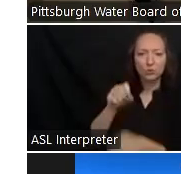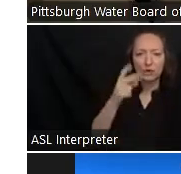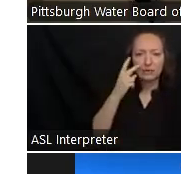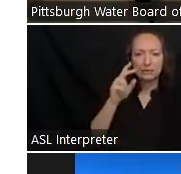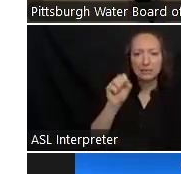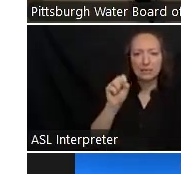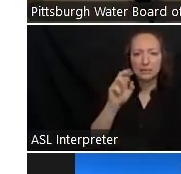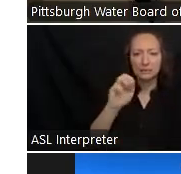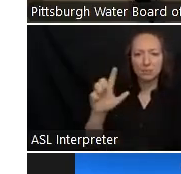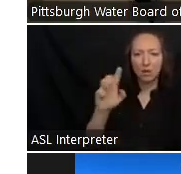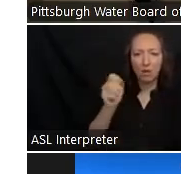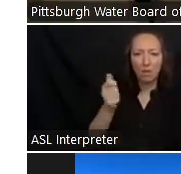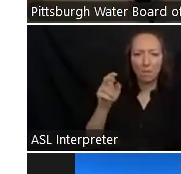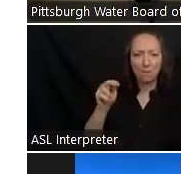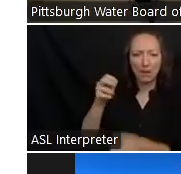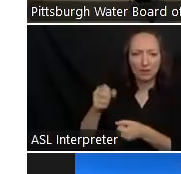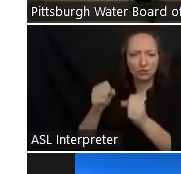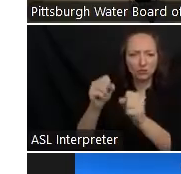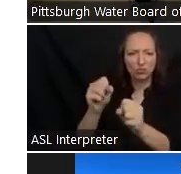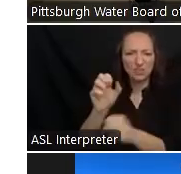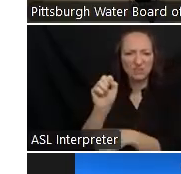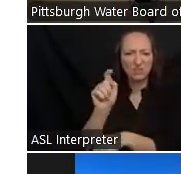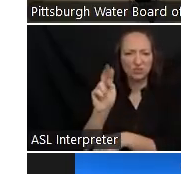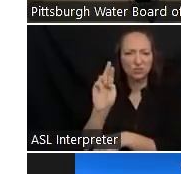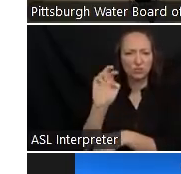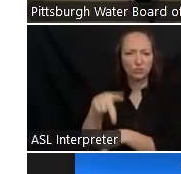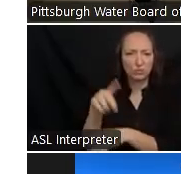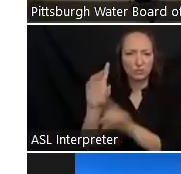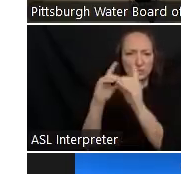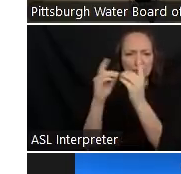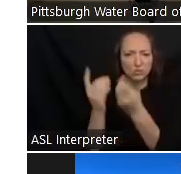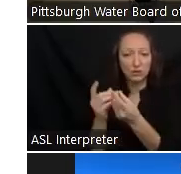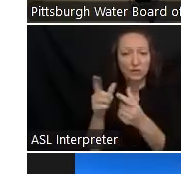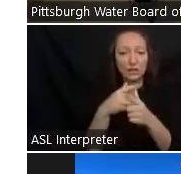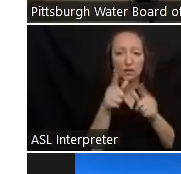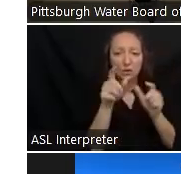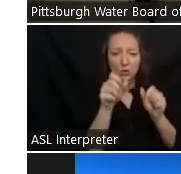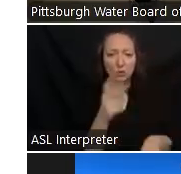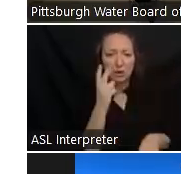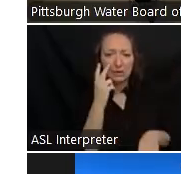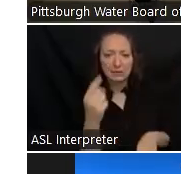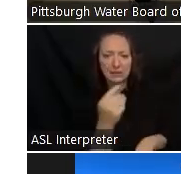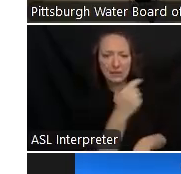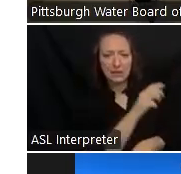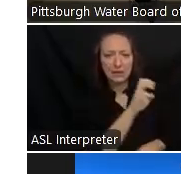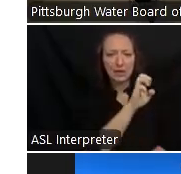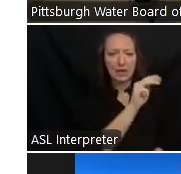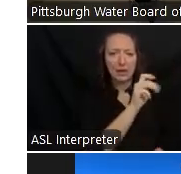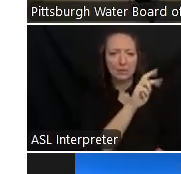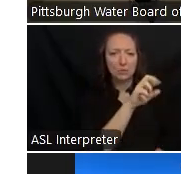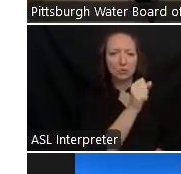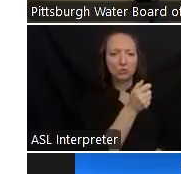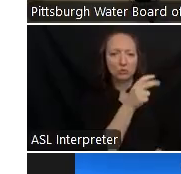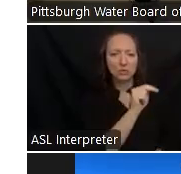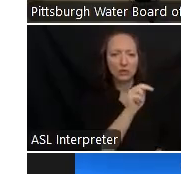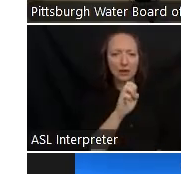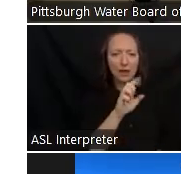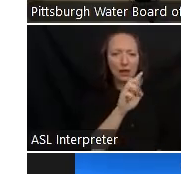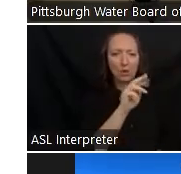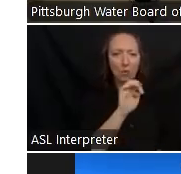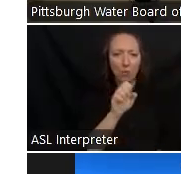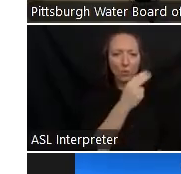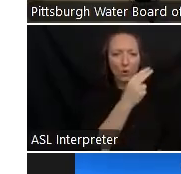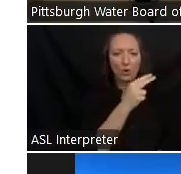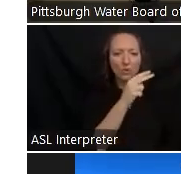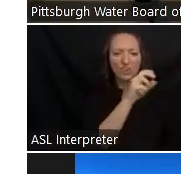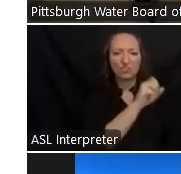and Elworth and Shadyside. On the left, you can see the roadway in front of this inlet had completely collapsed. And on the right, you